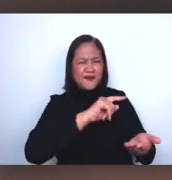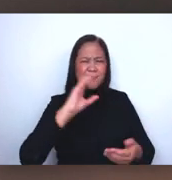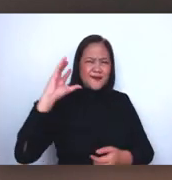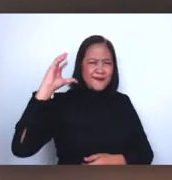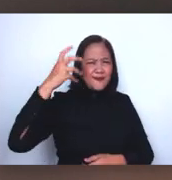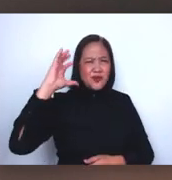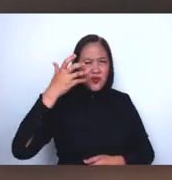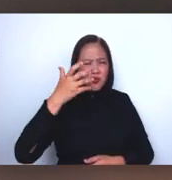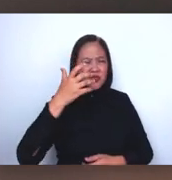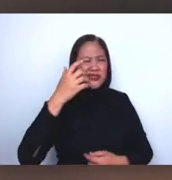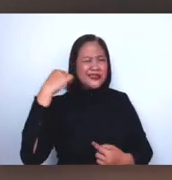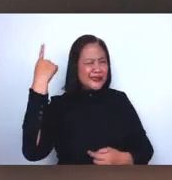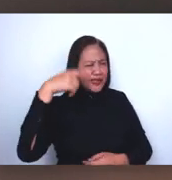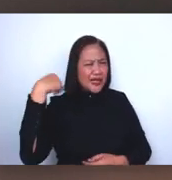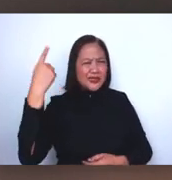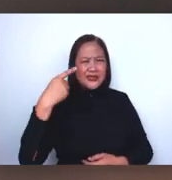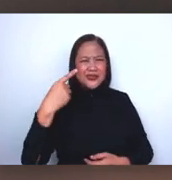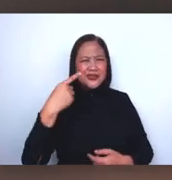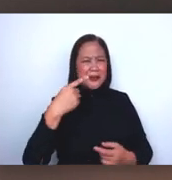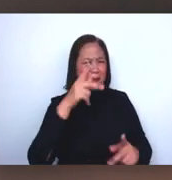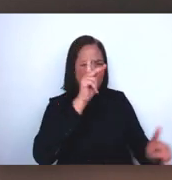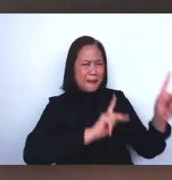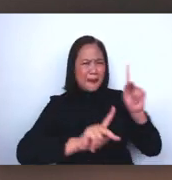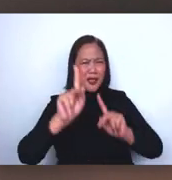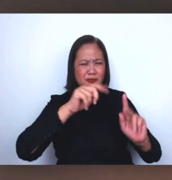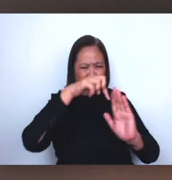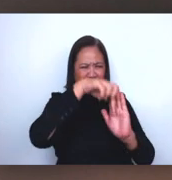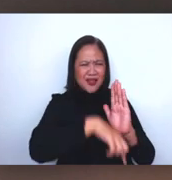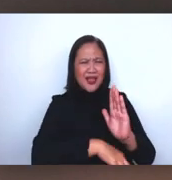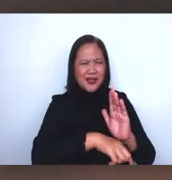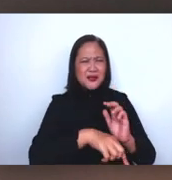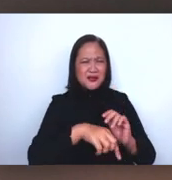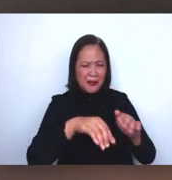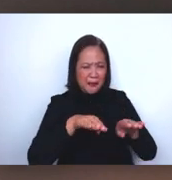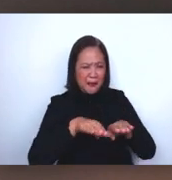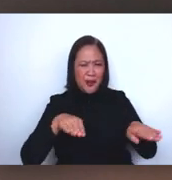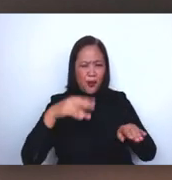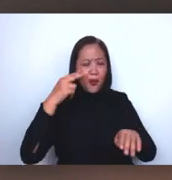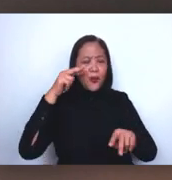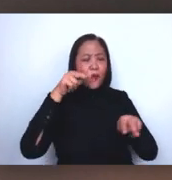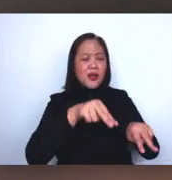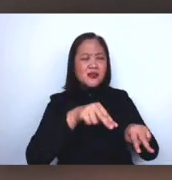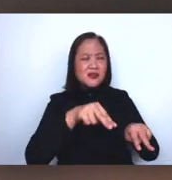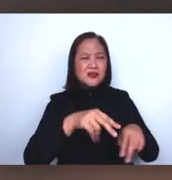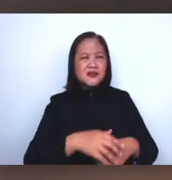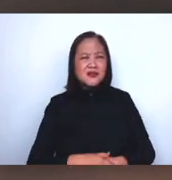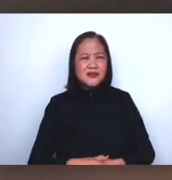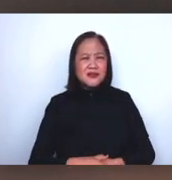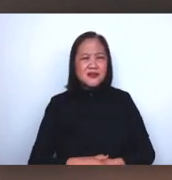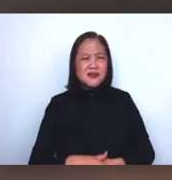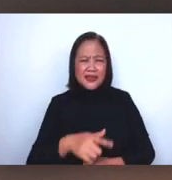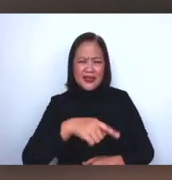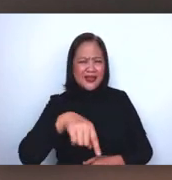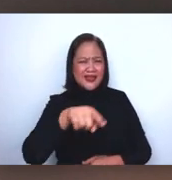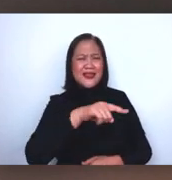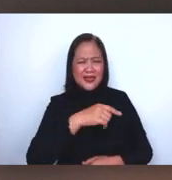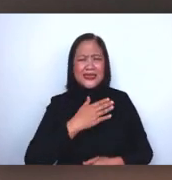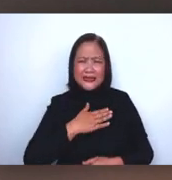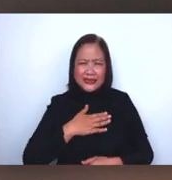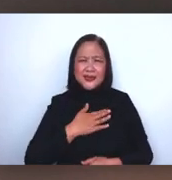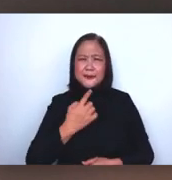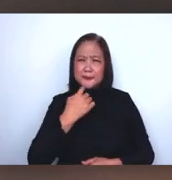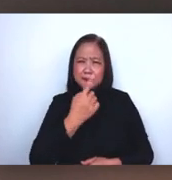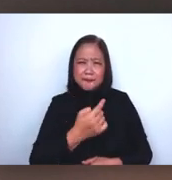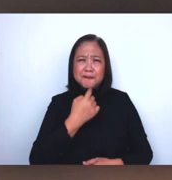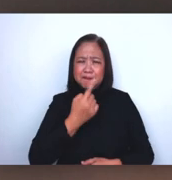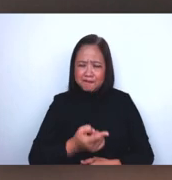foolish, crazy mortals down there far below us. Say it, darling, say